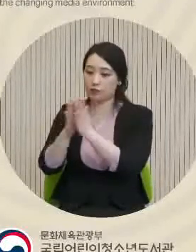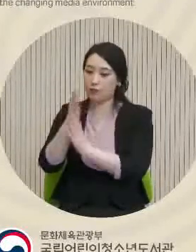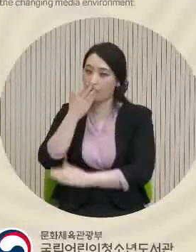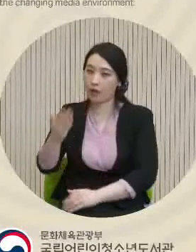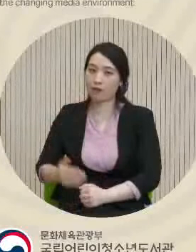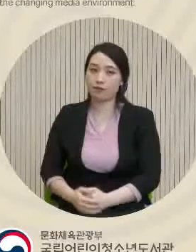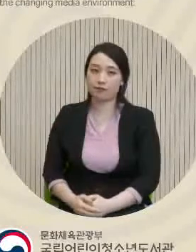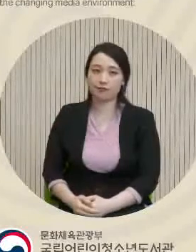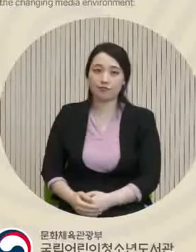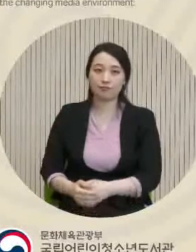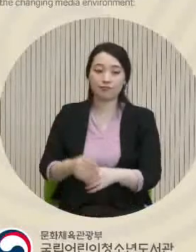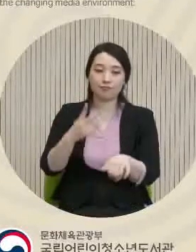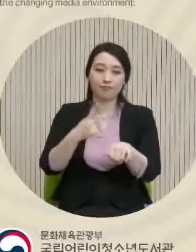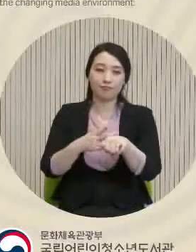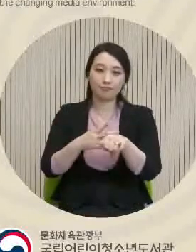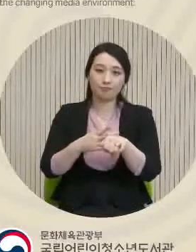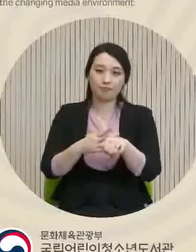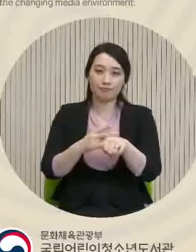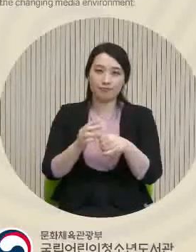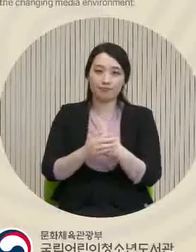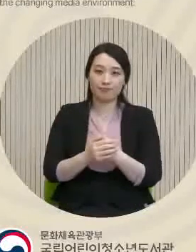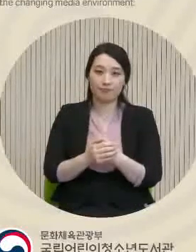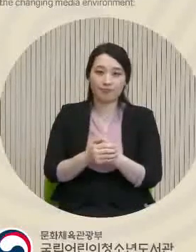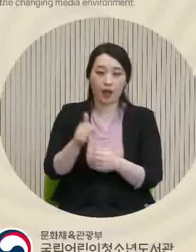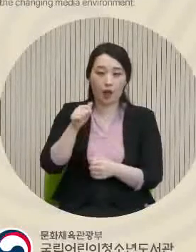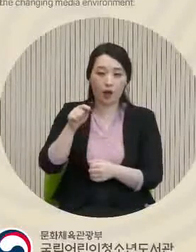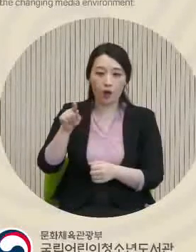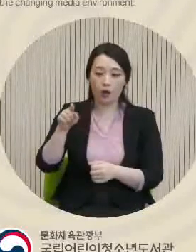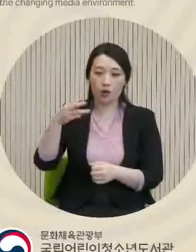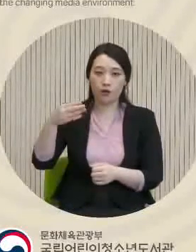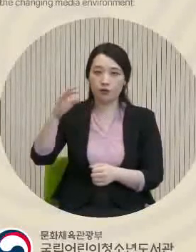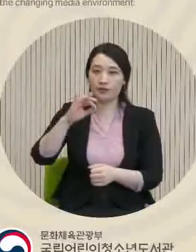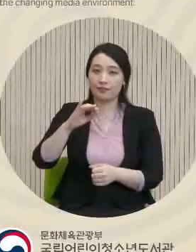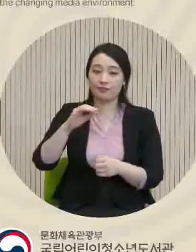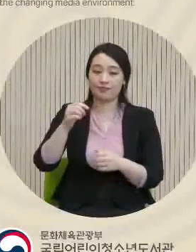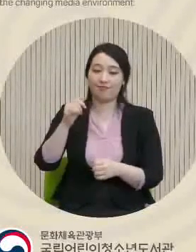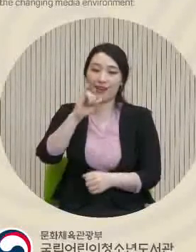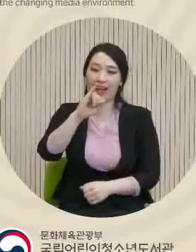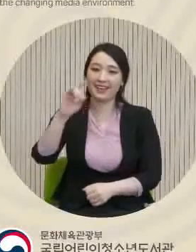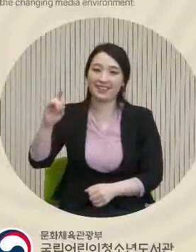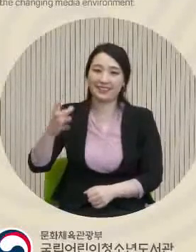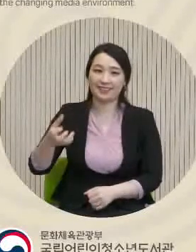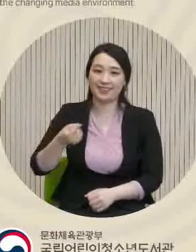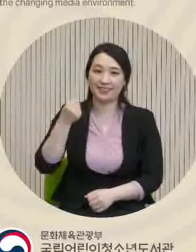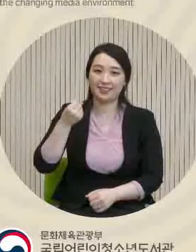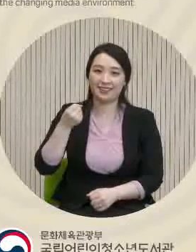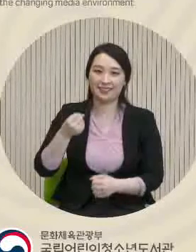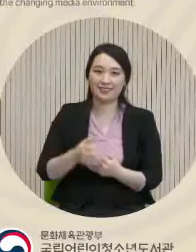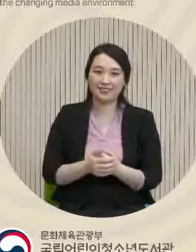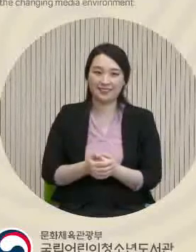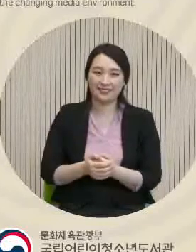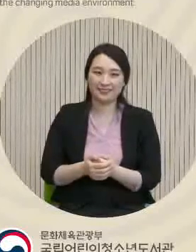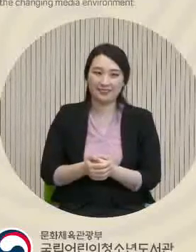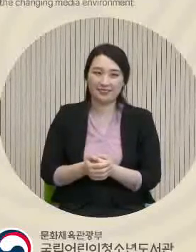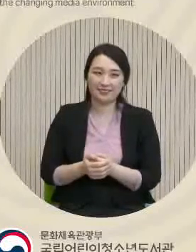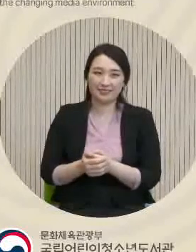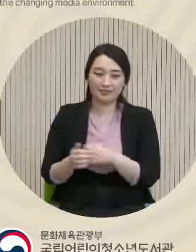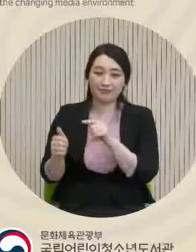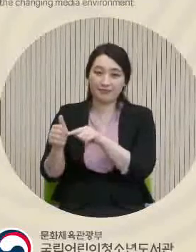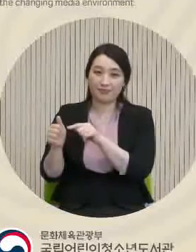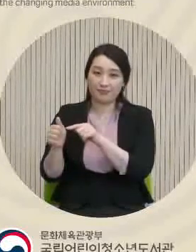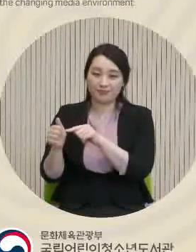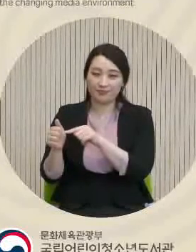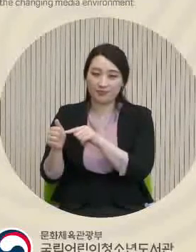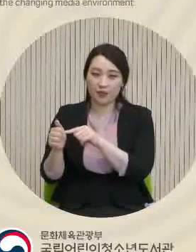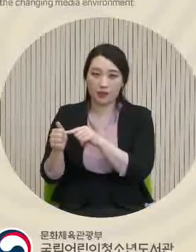difference. With the guide from teachers, a child with a ID curry,